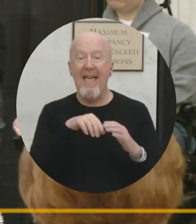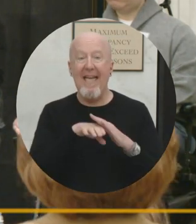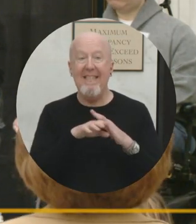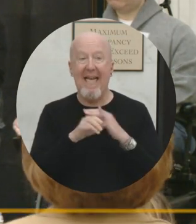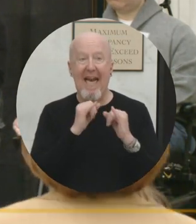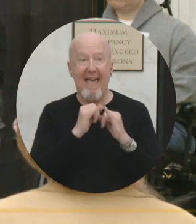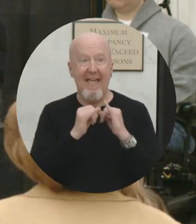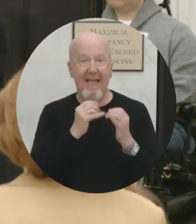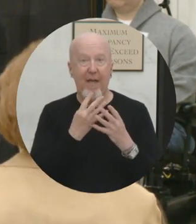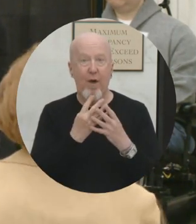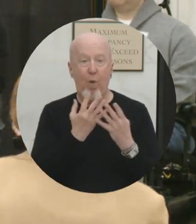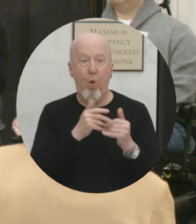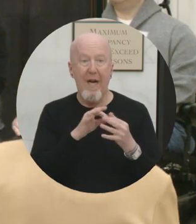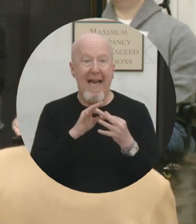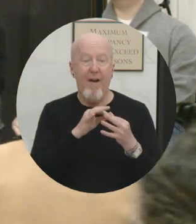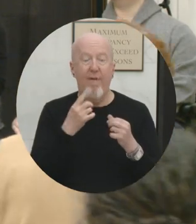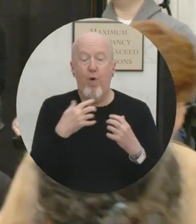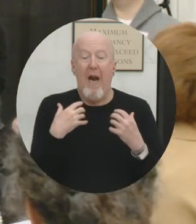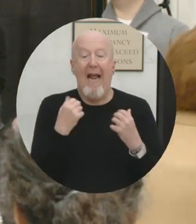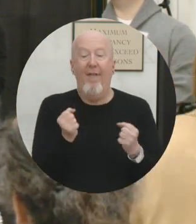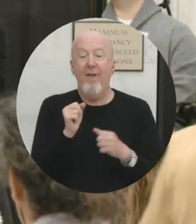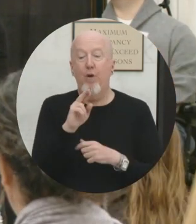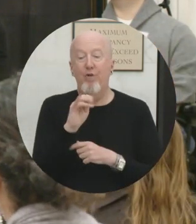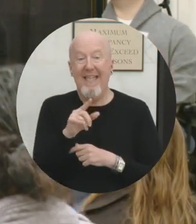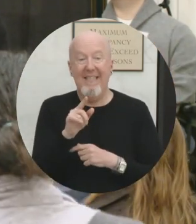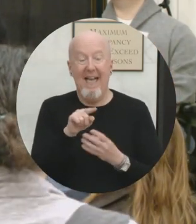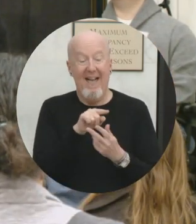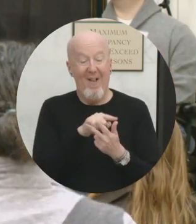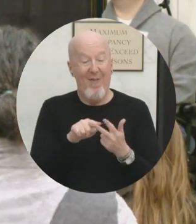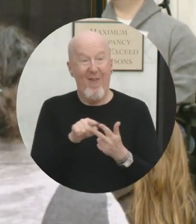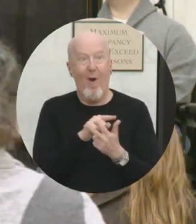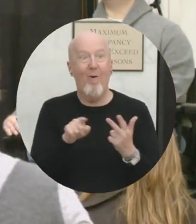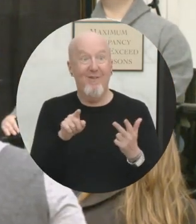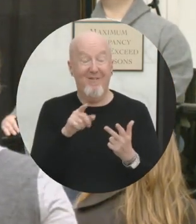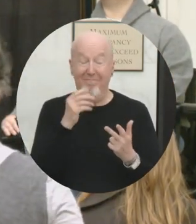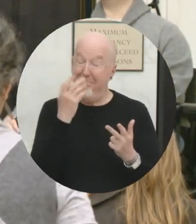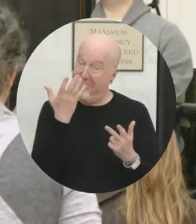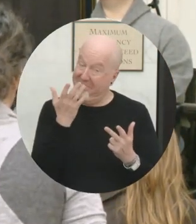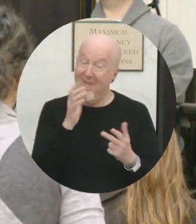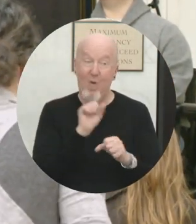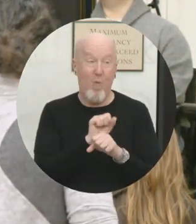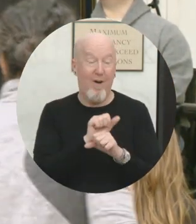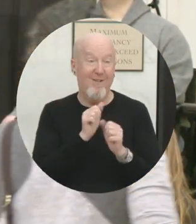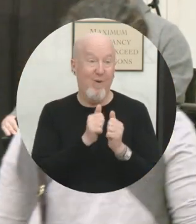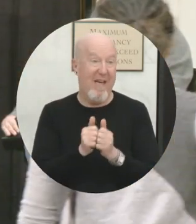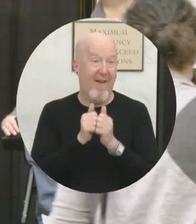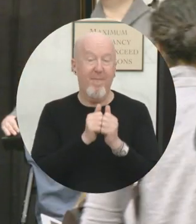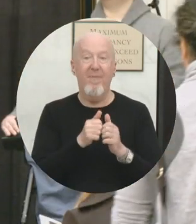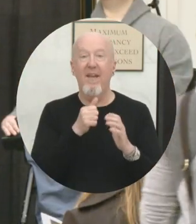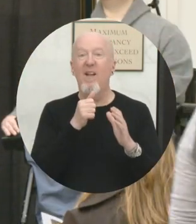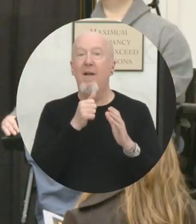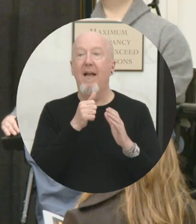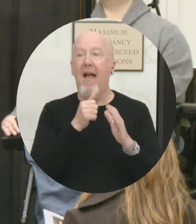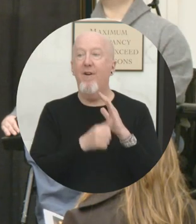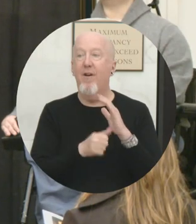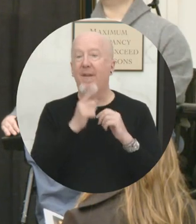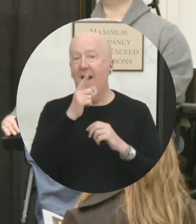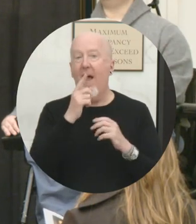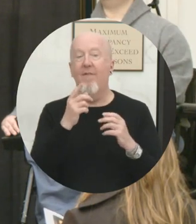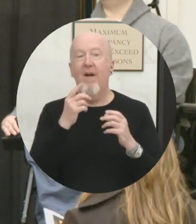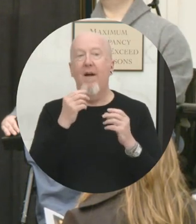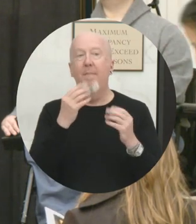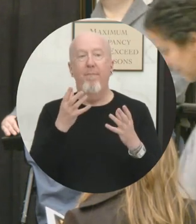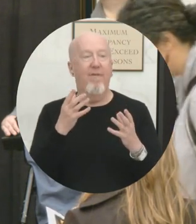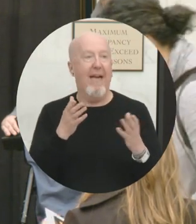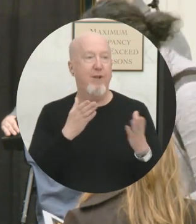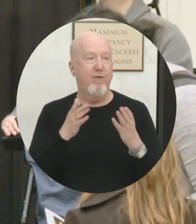Retail. Amazing enough, all of these do work together under the umbrella of serving the vulnerable